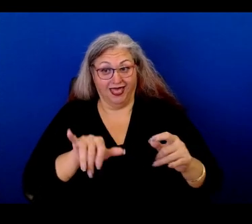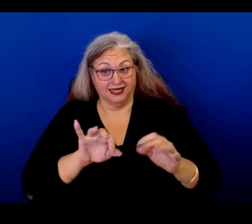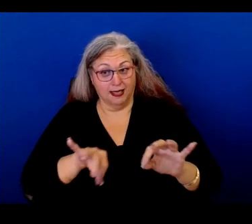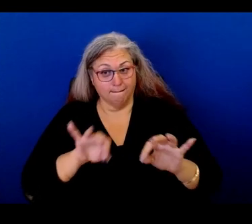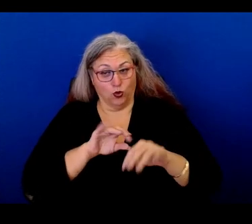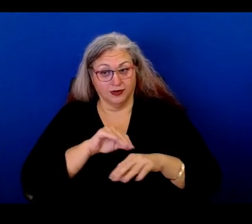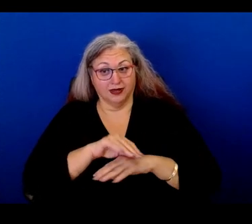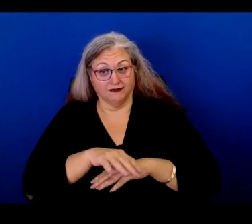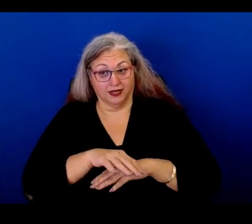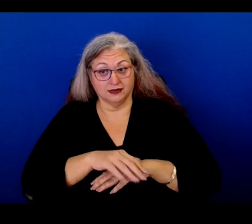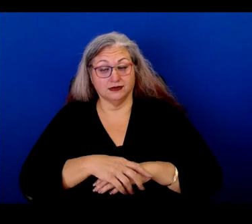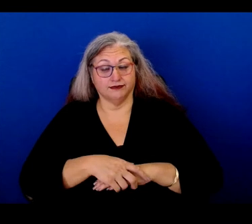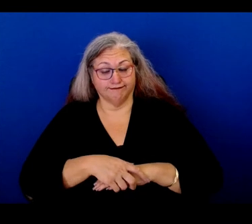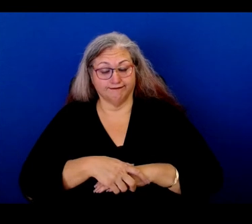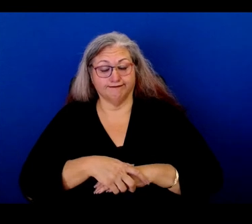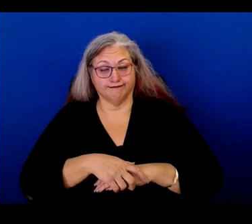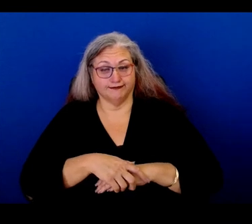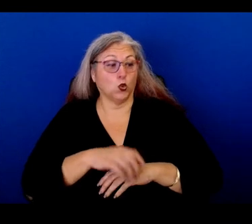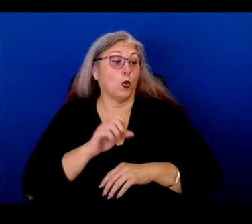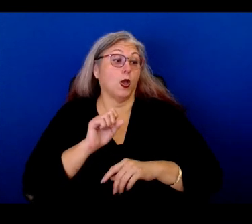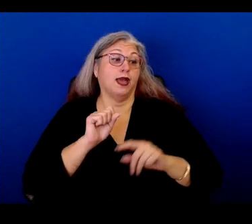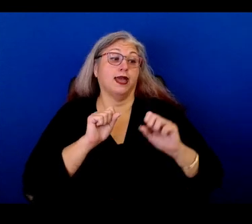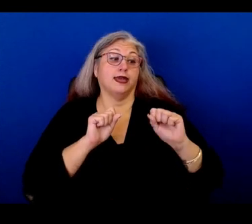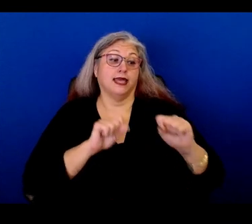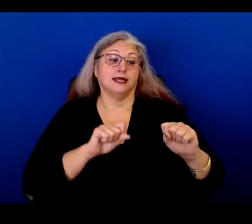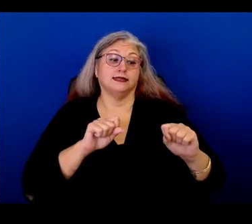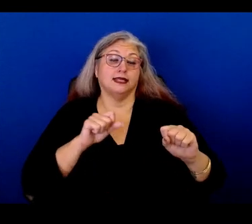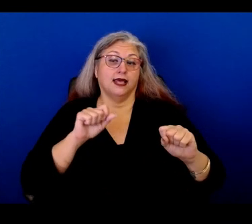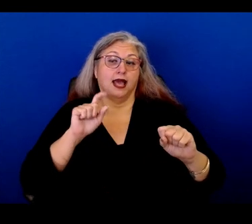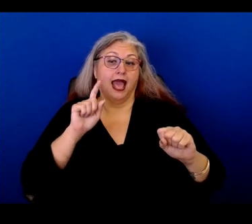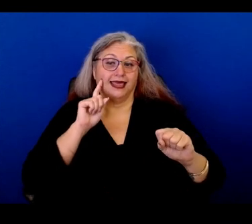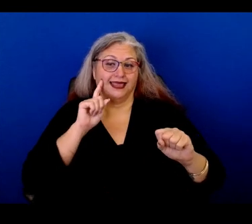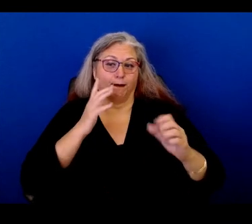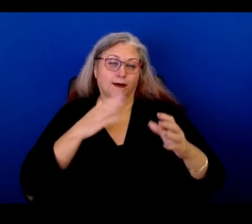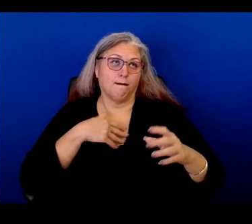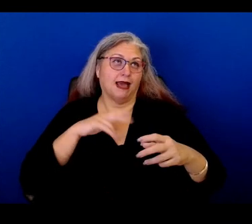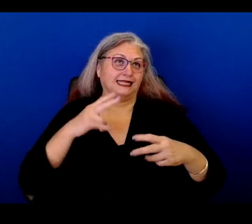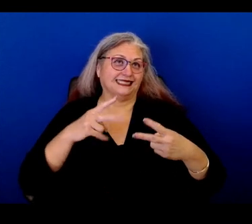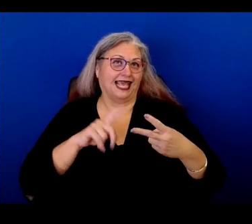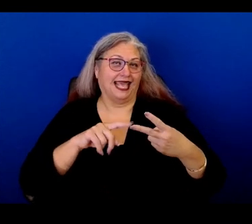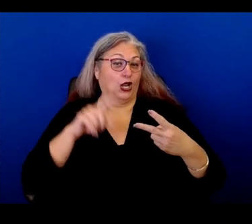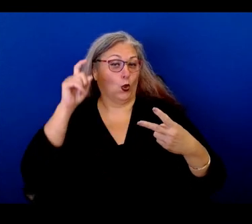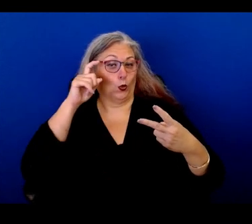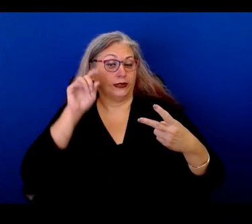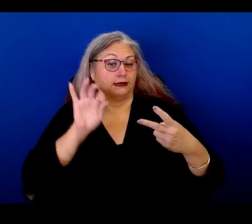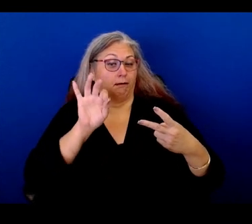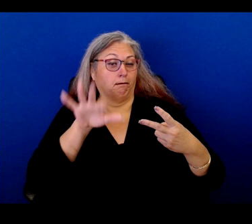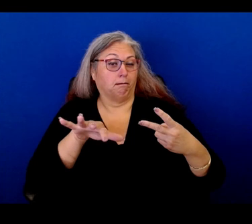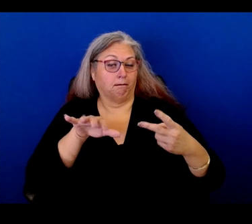really important advice. Yeah. Yes. I think probably my second pearl of medical advice, like if you